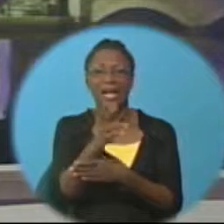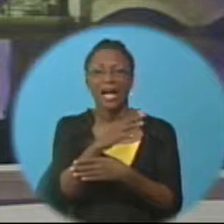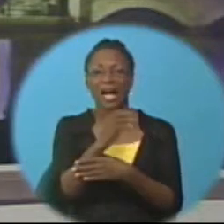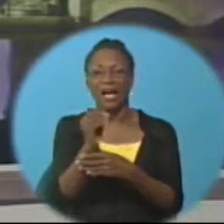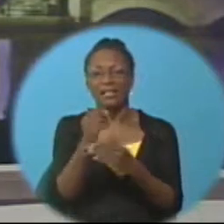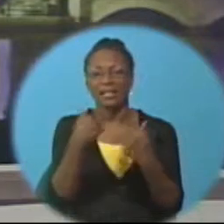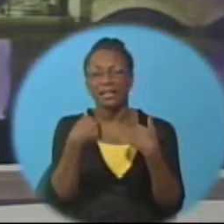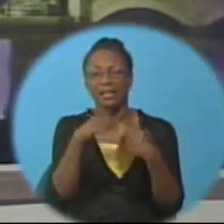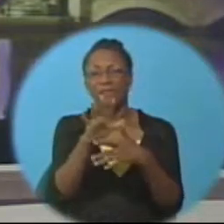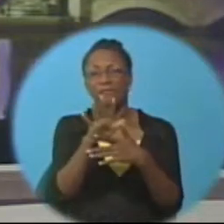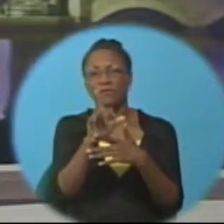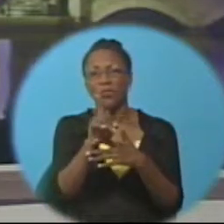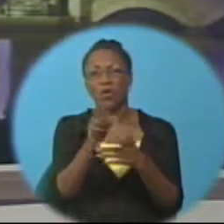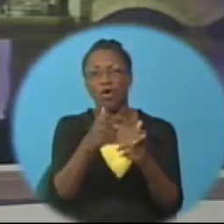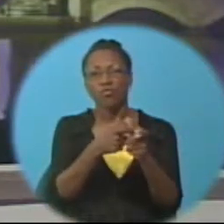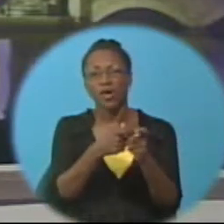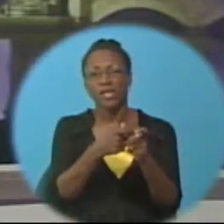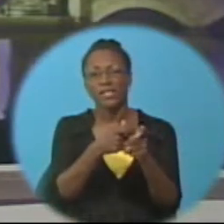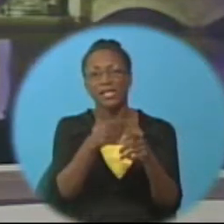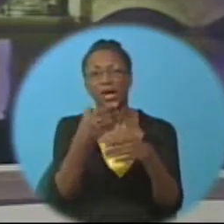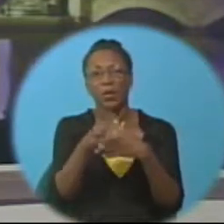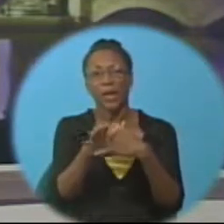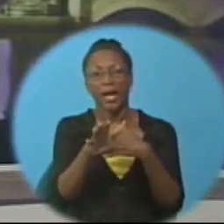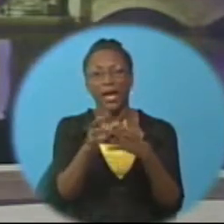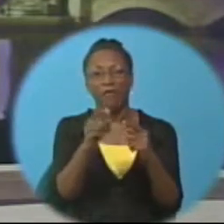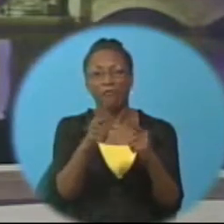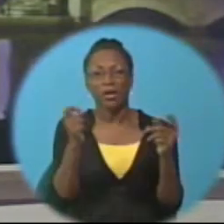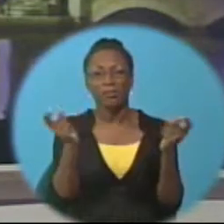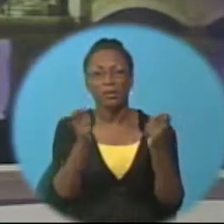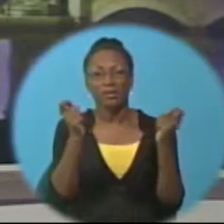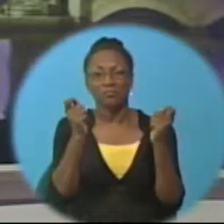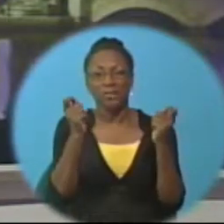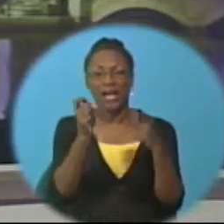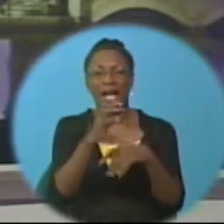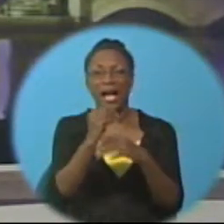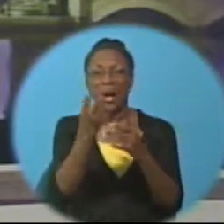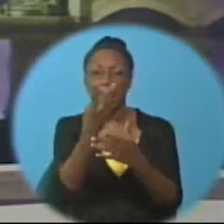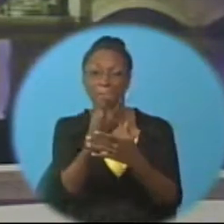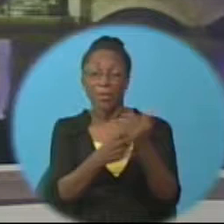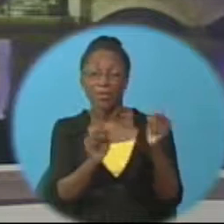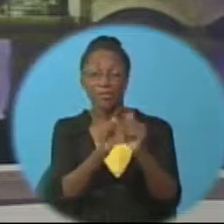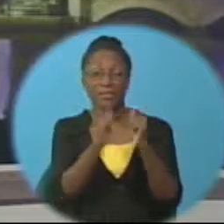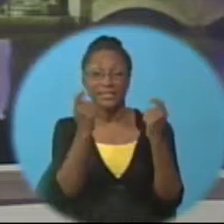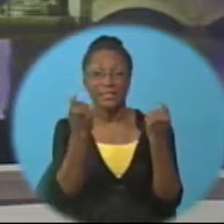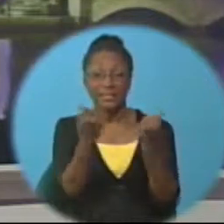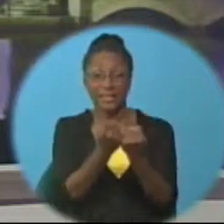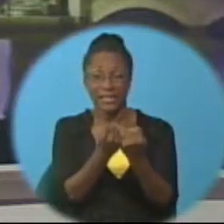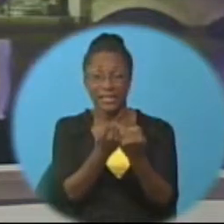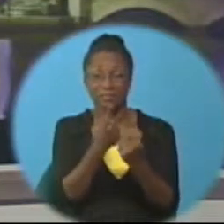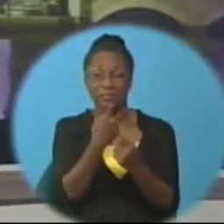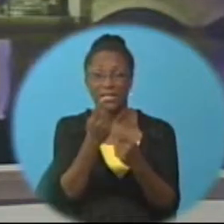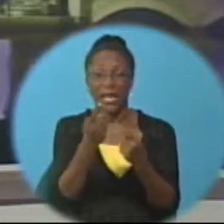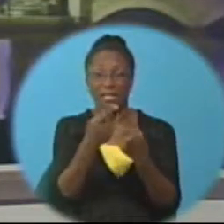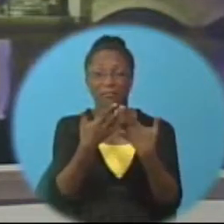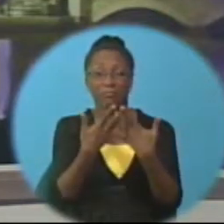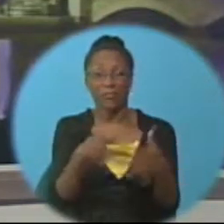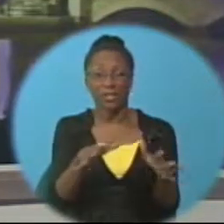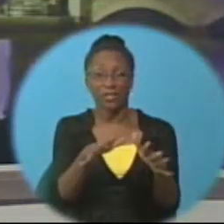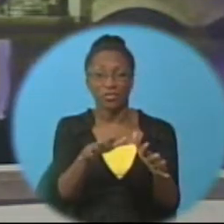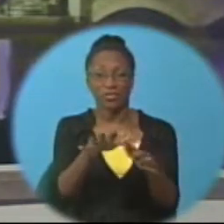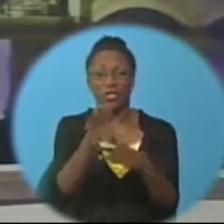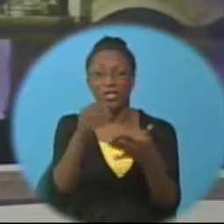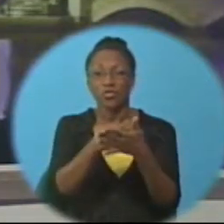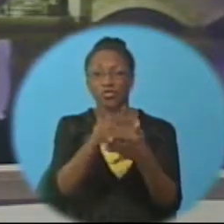51 runs away from victory, but both sides mutually decided to call off the game. Scores: New Zealand 11, 227 for 8 declared